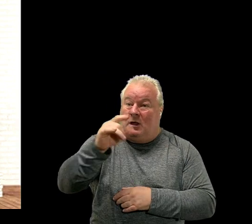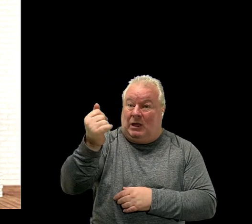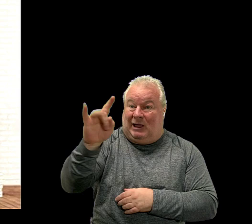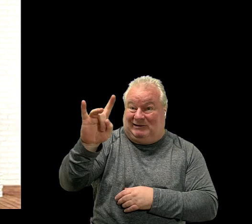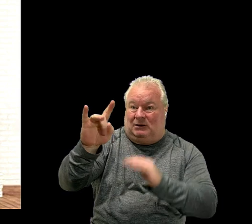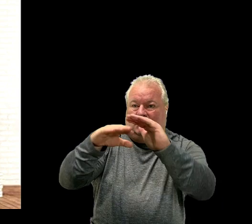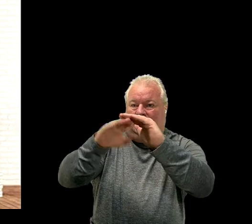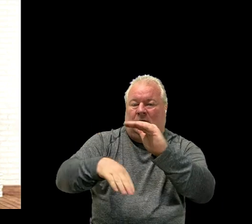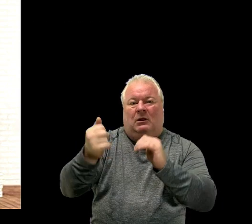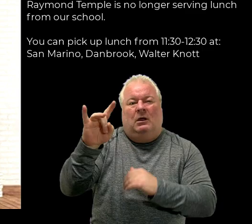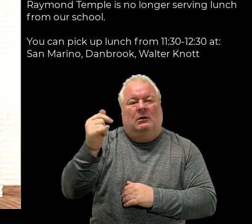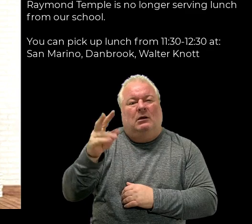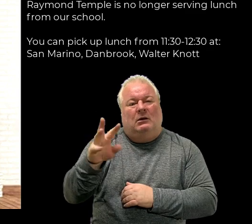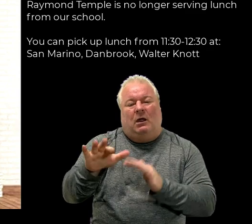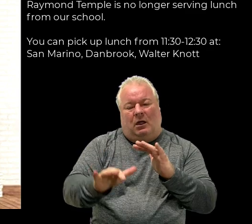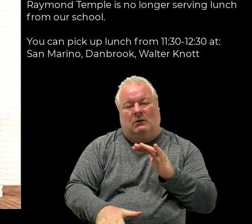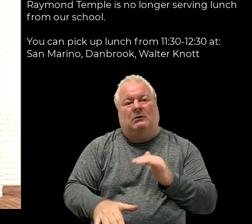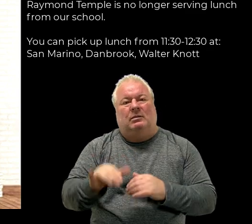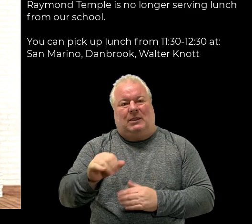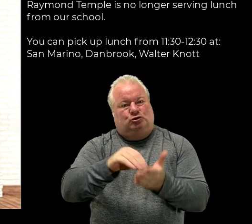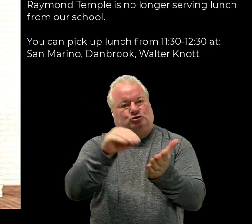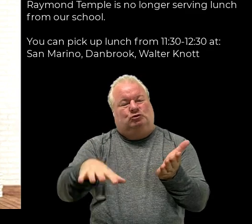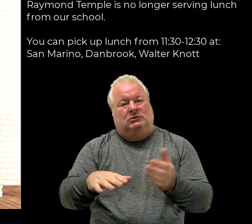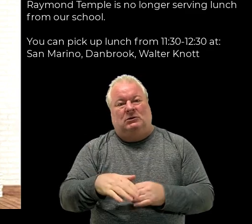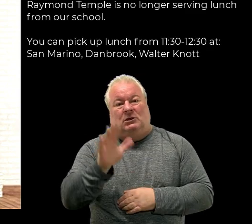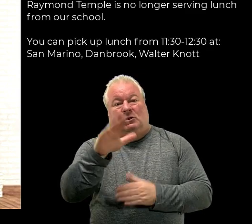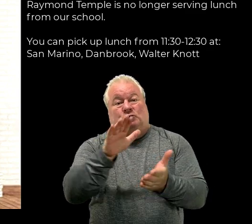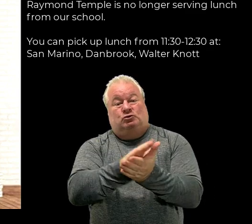and under. The schools,